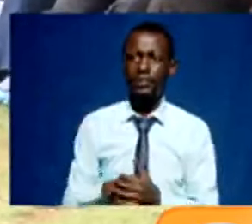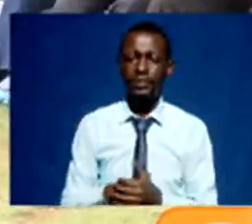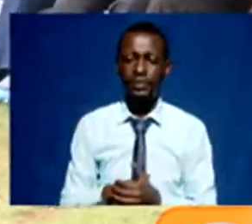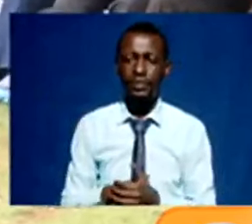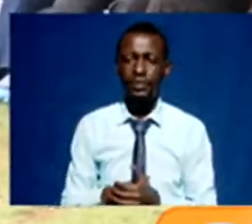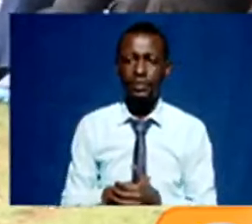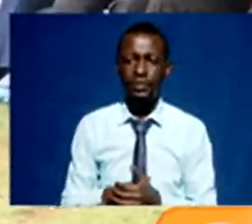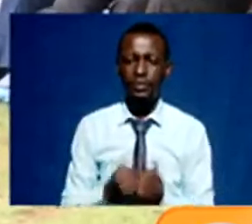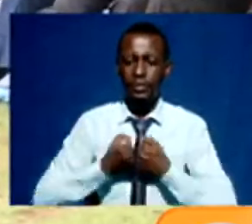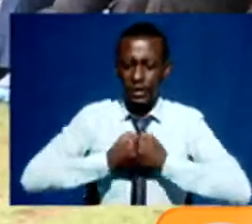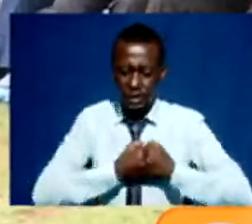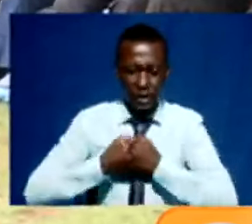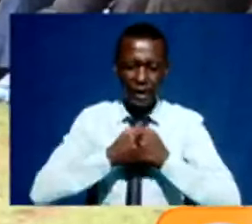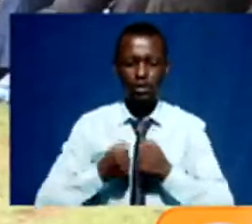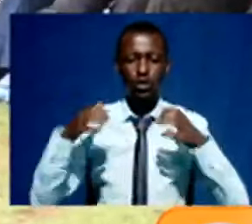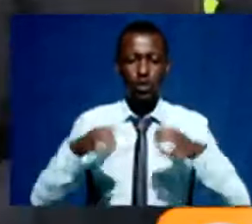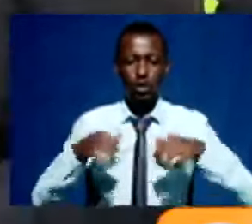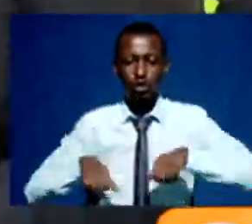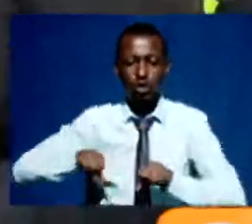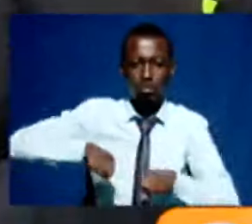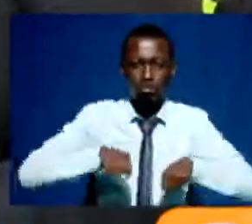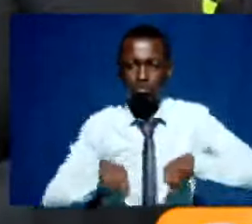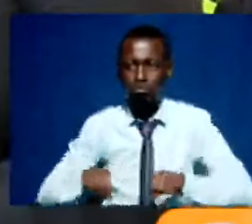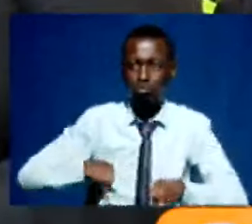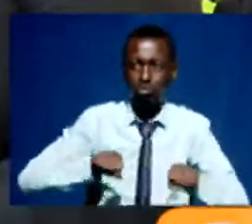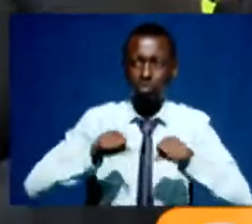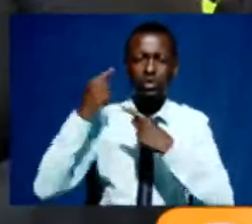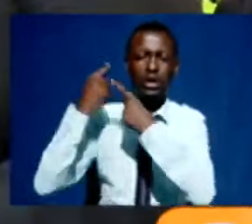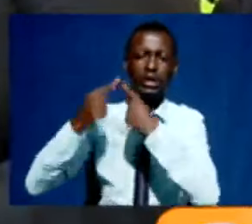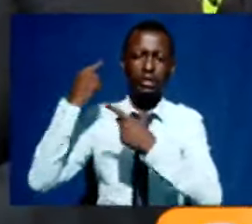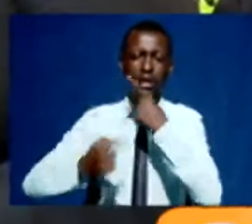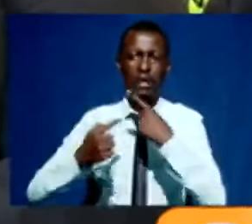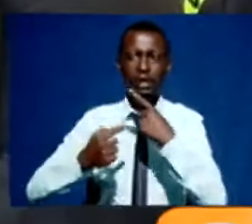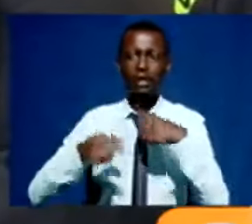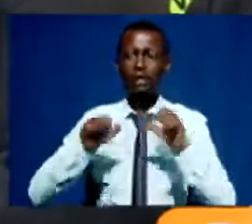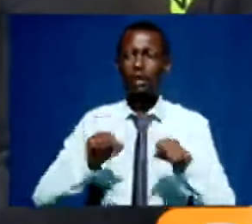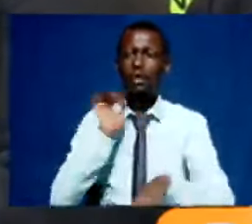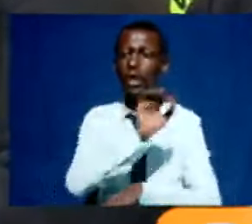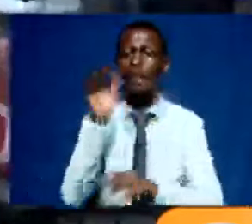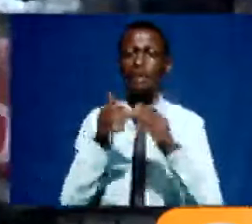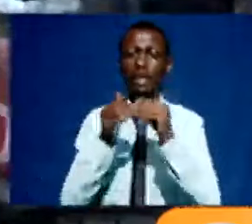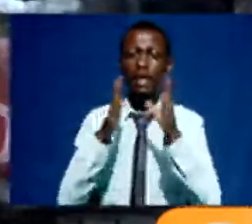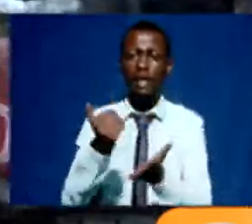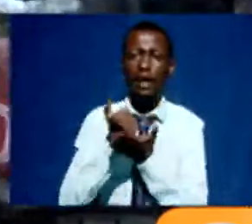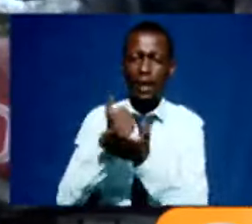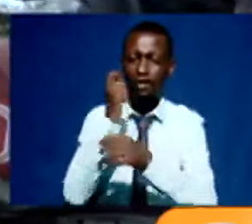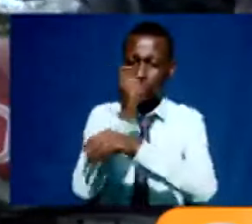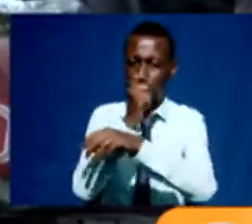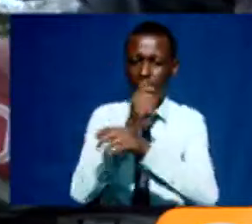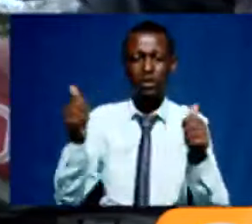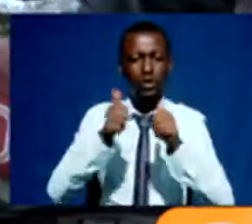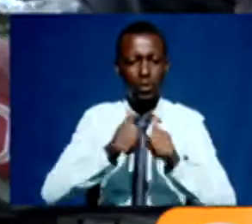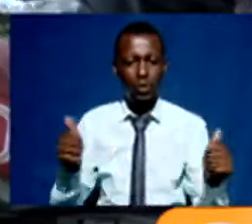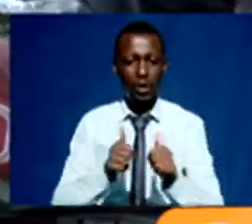Following the challenges Bodaboda riders in the region have faced, they sought assistance from leaders to get effective training in this